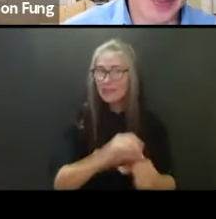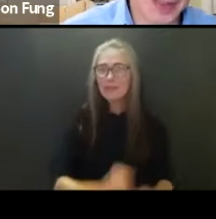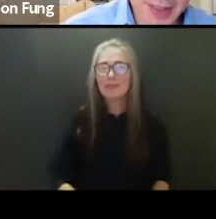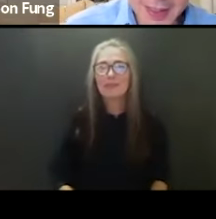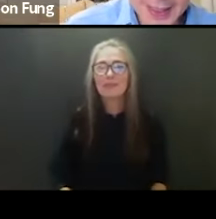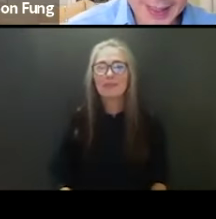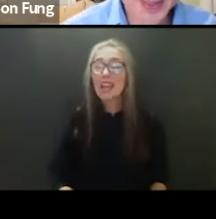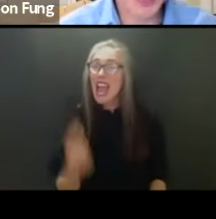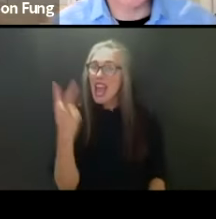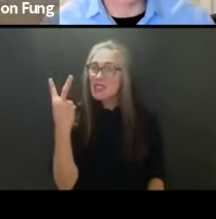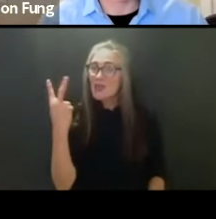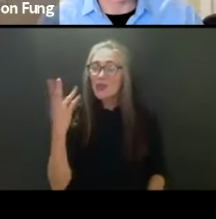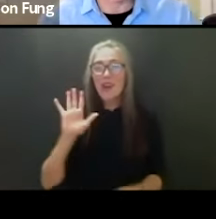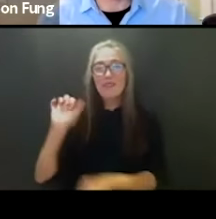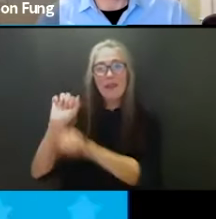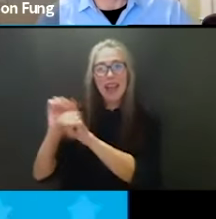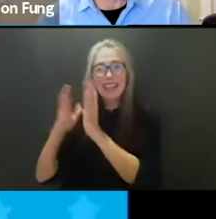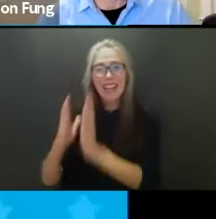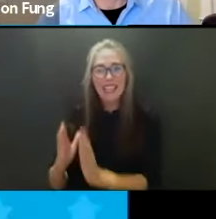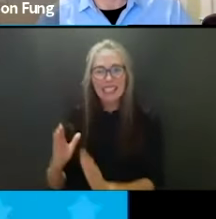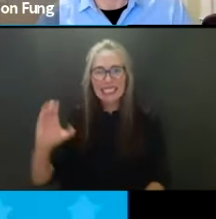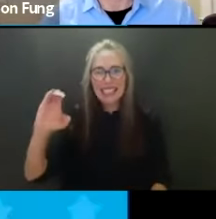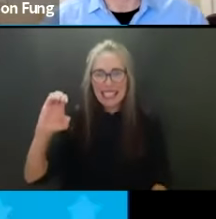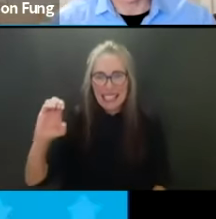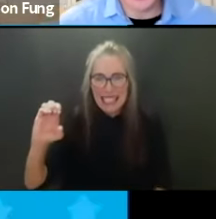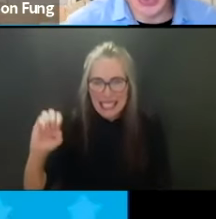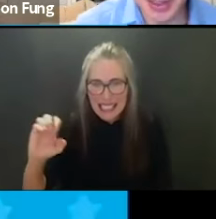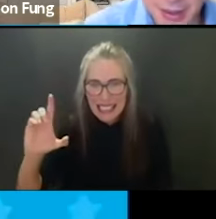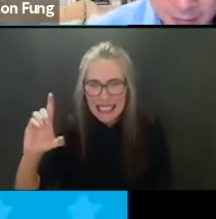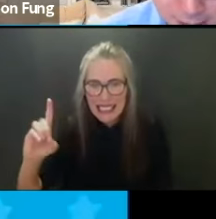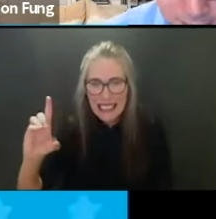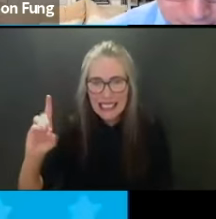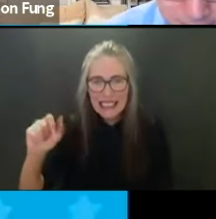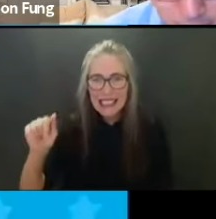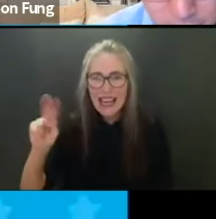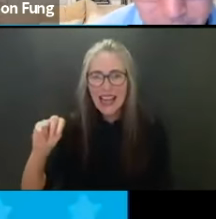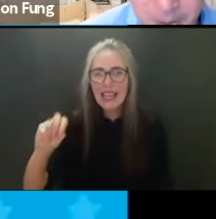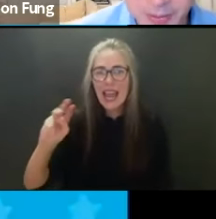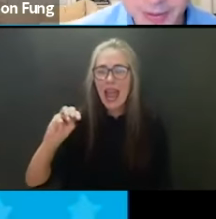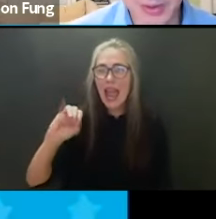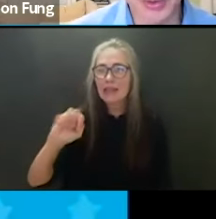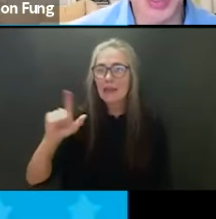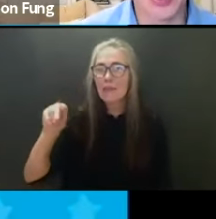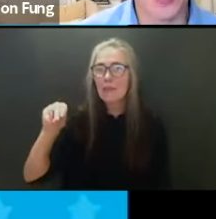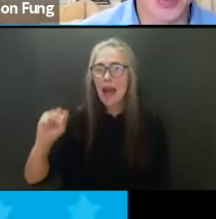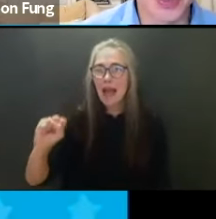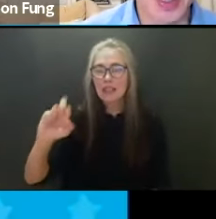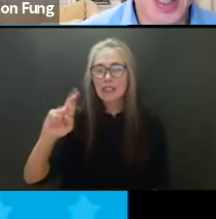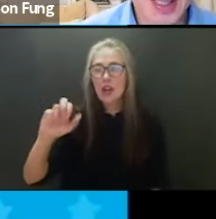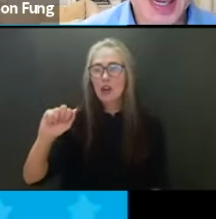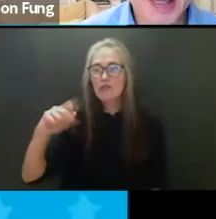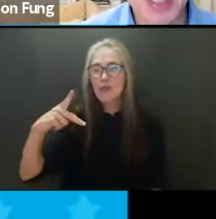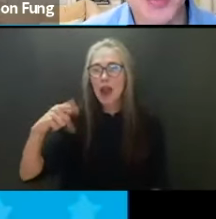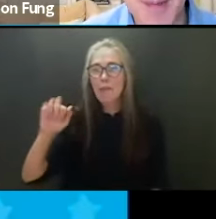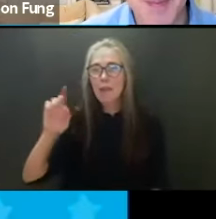activities. And, and two colleagues, EJ Deion at the Washington Post and at Georgetown University,